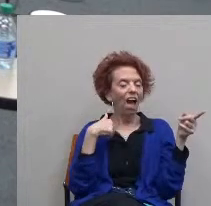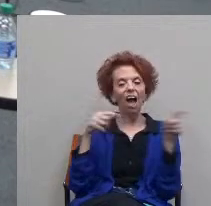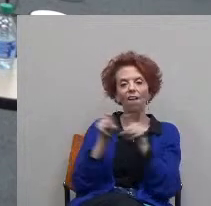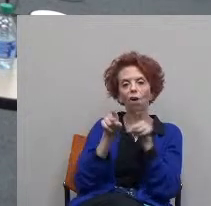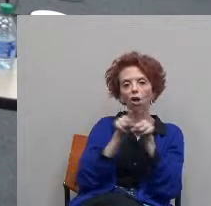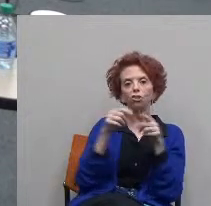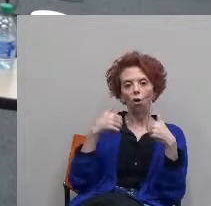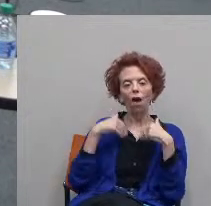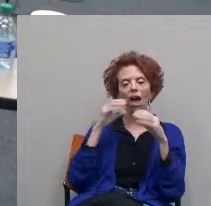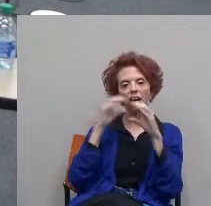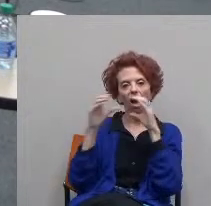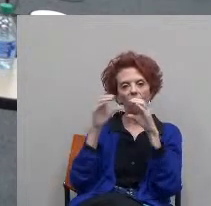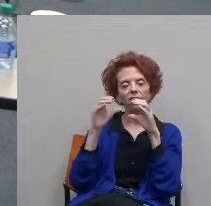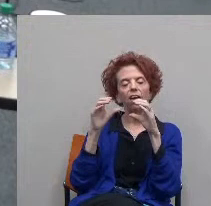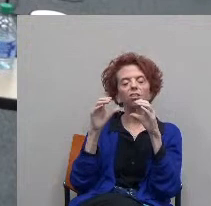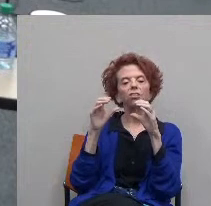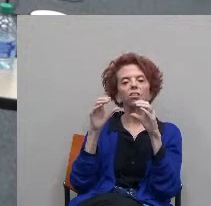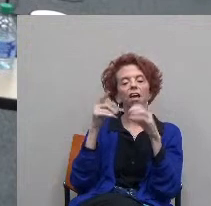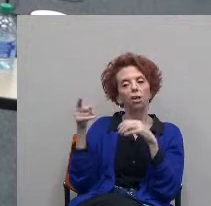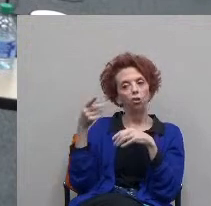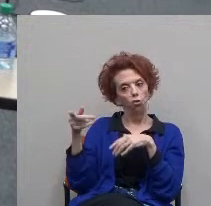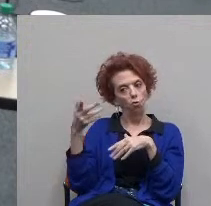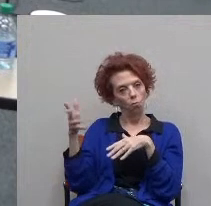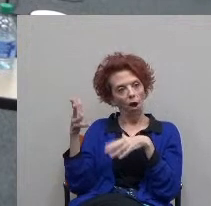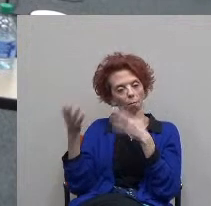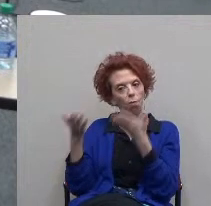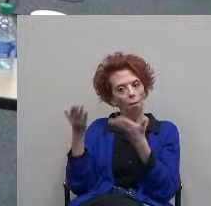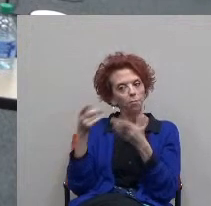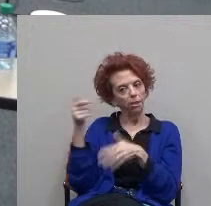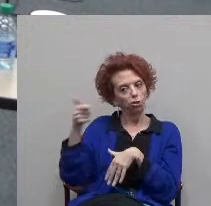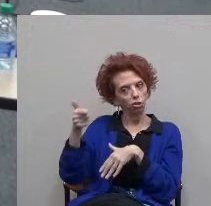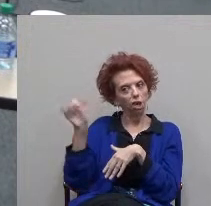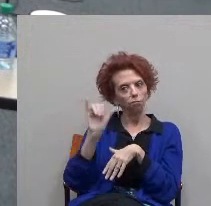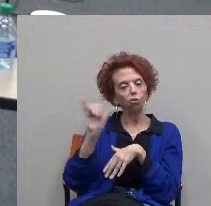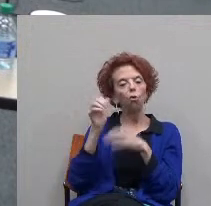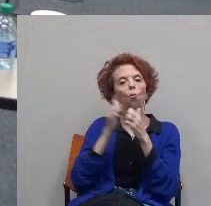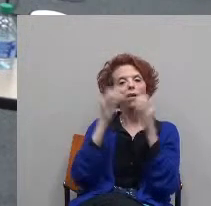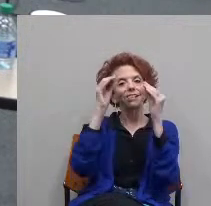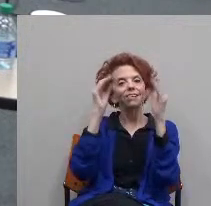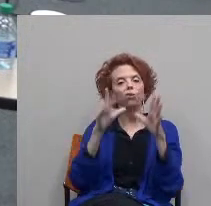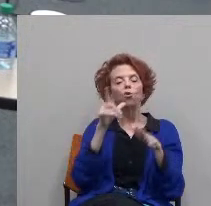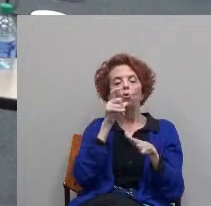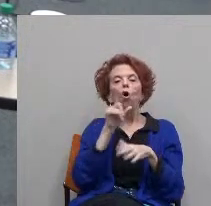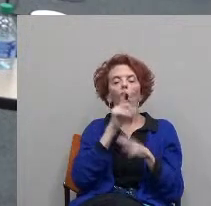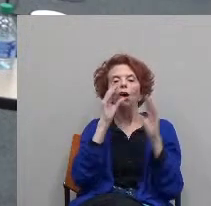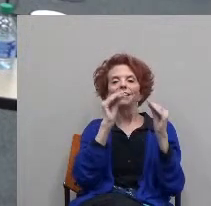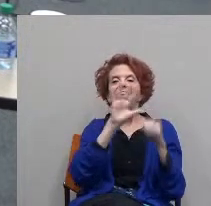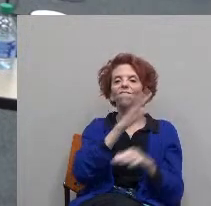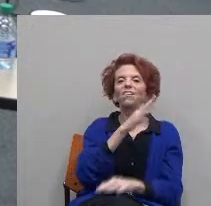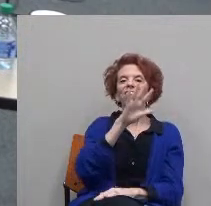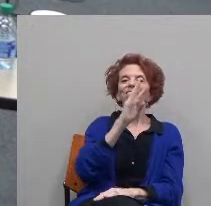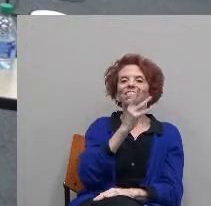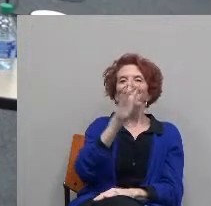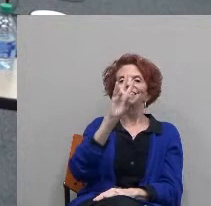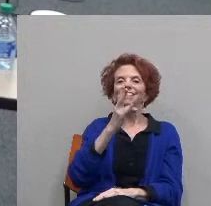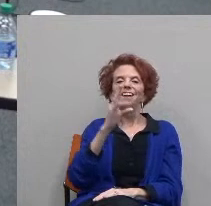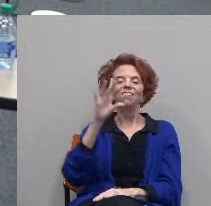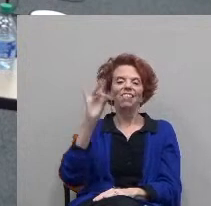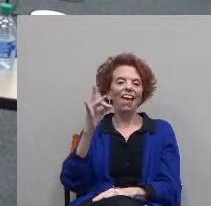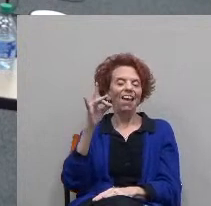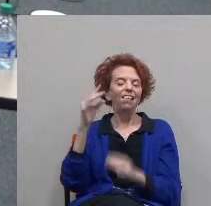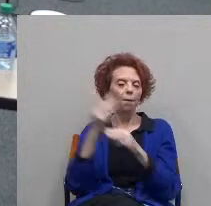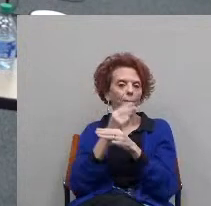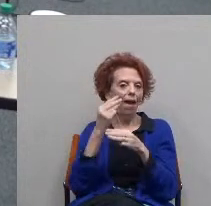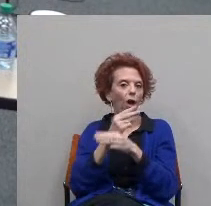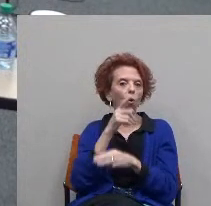had conversations too, Superintendent Gaucher, and you probably have too, of teachers who are teaching 5th, 6th, 7th grade math